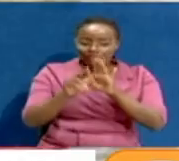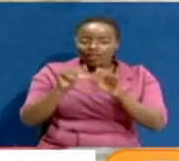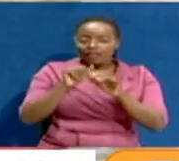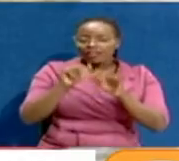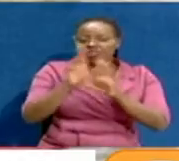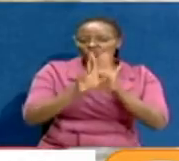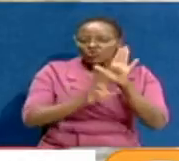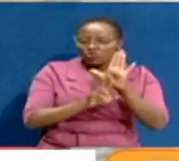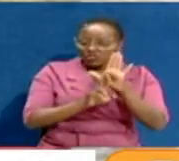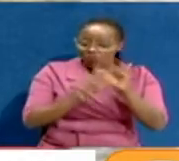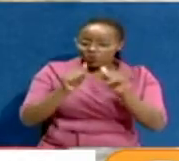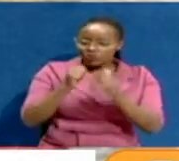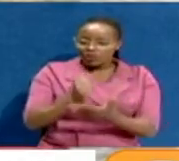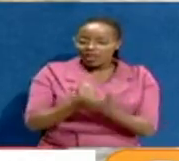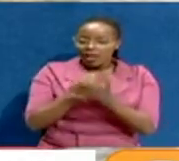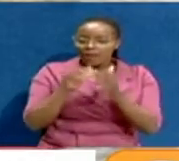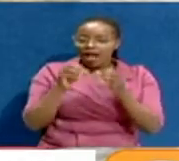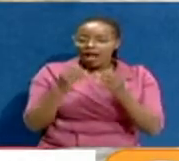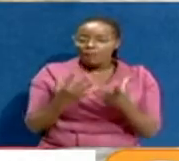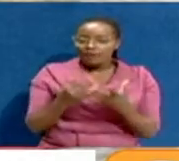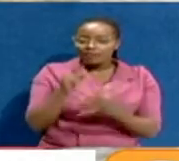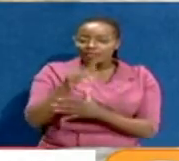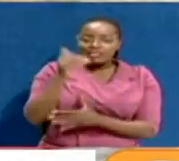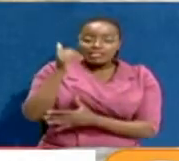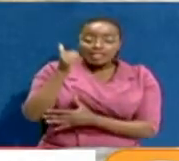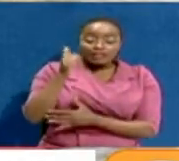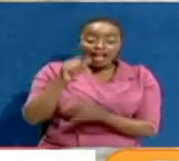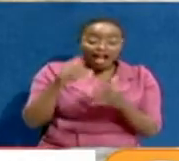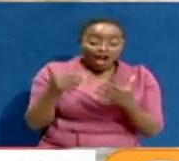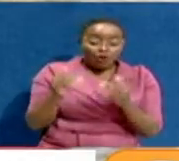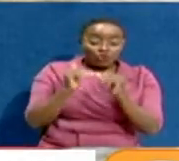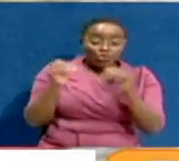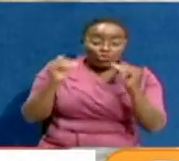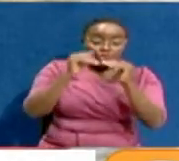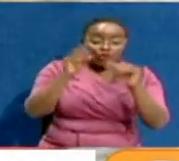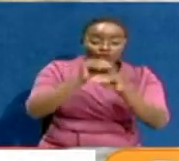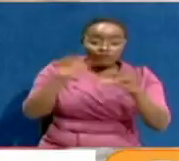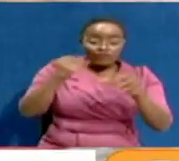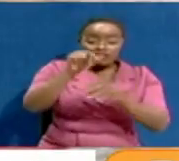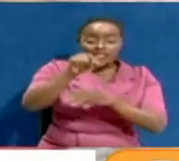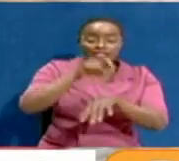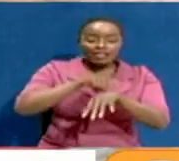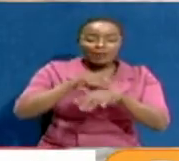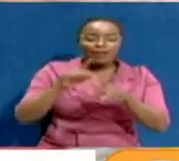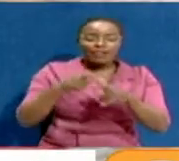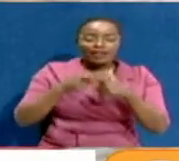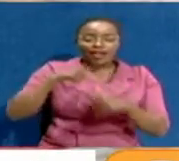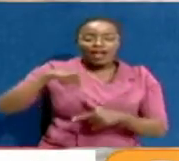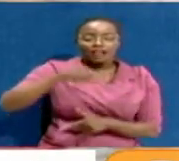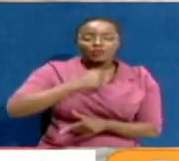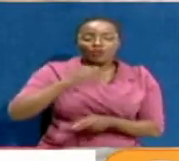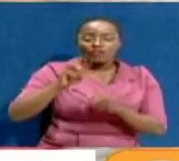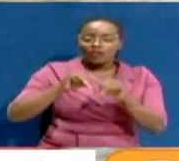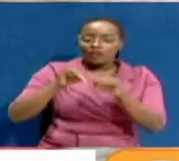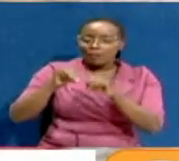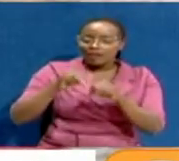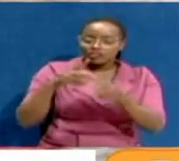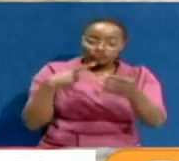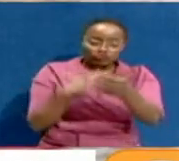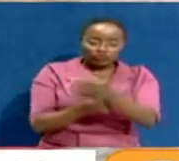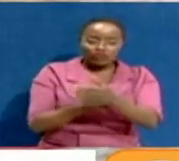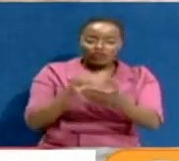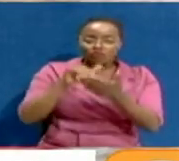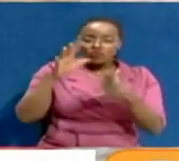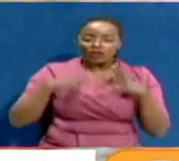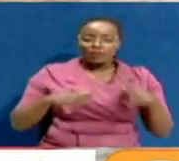make a difference in terms of how much this disease spreads for now and until such a time that we have managed to vaccinate a